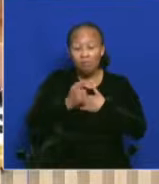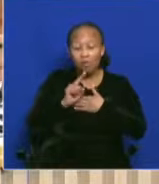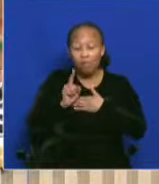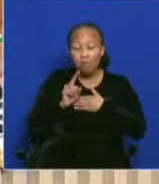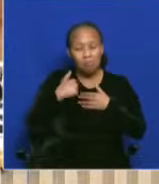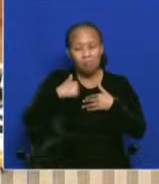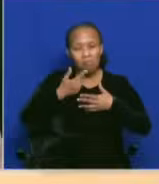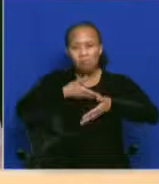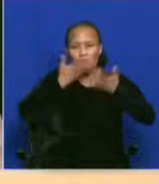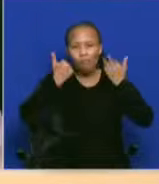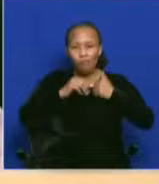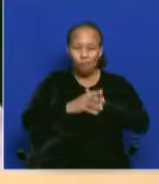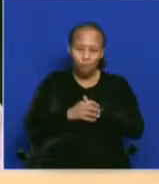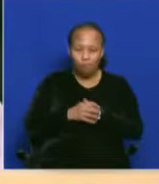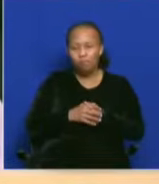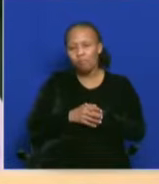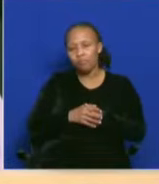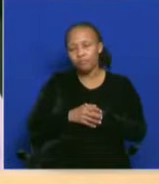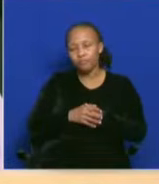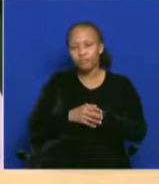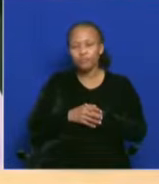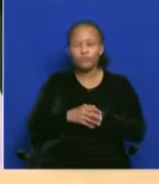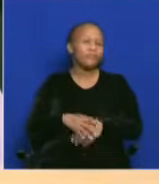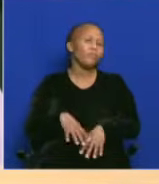At the time of these chats,